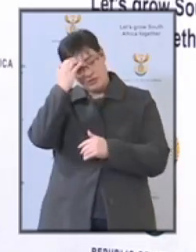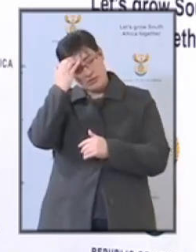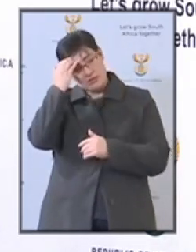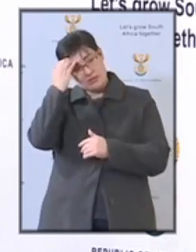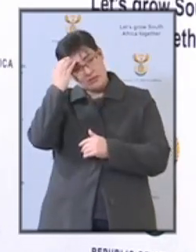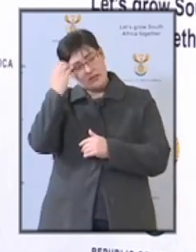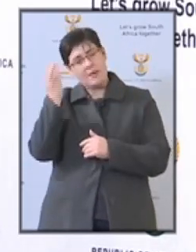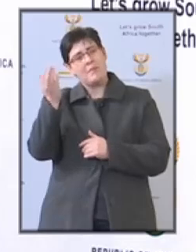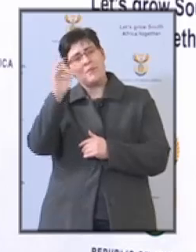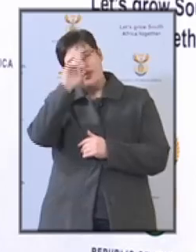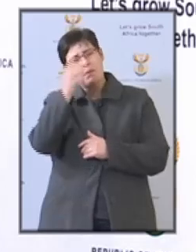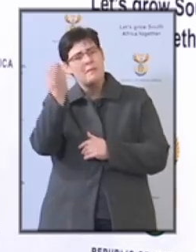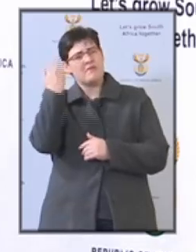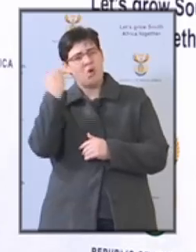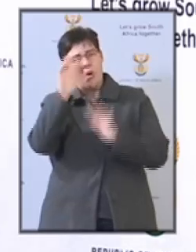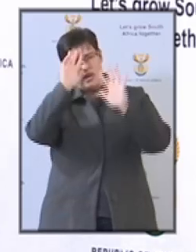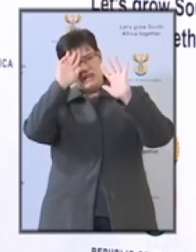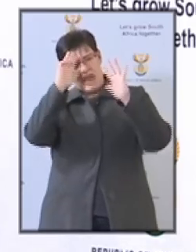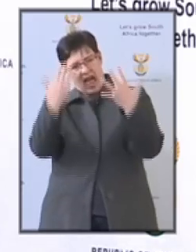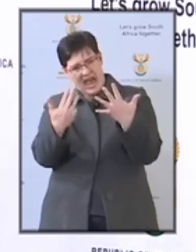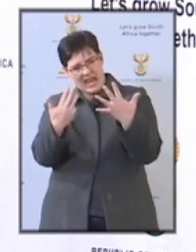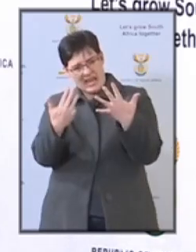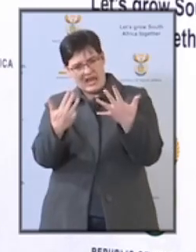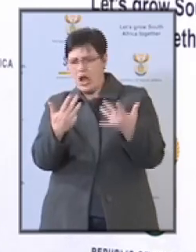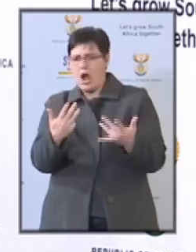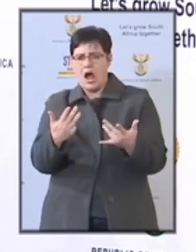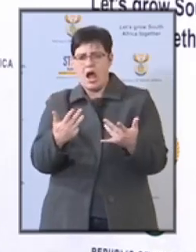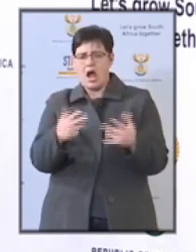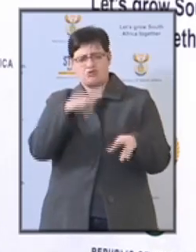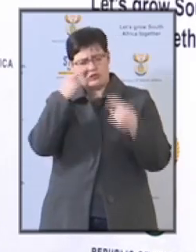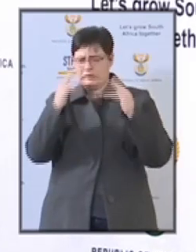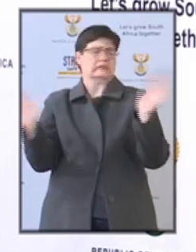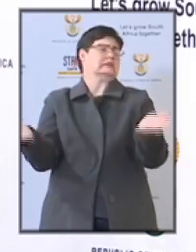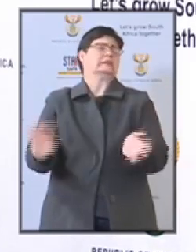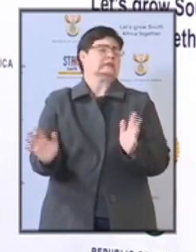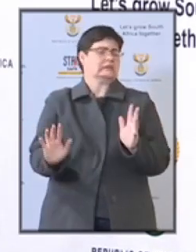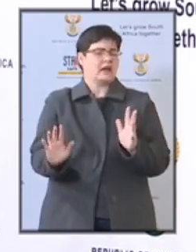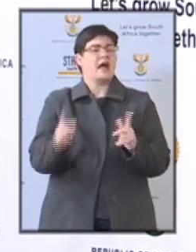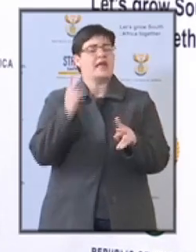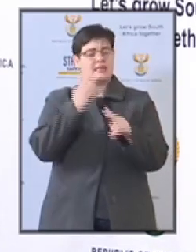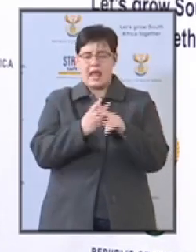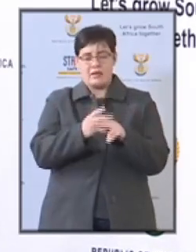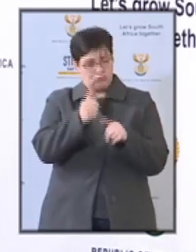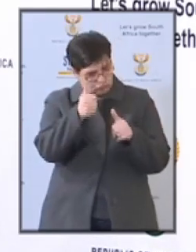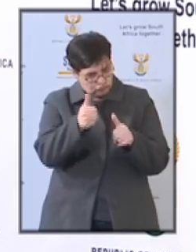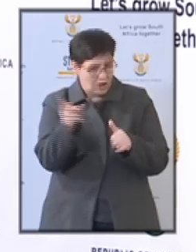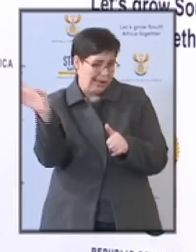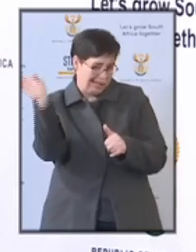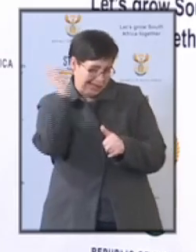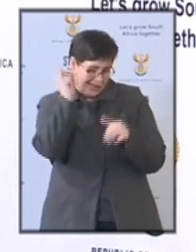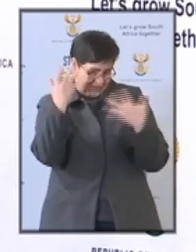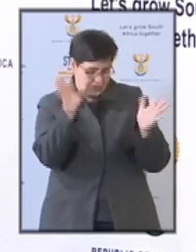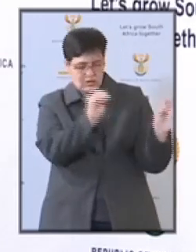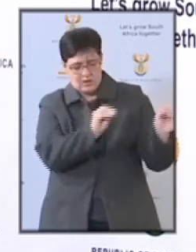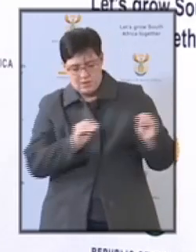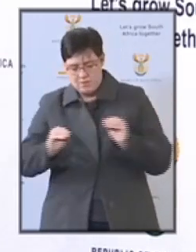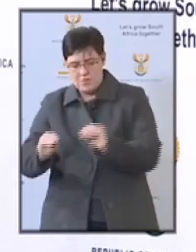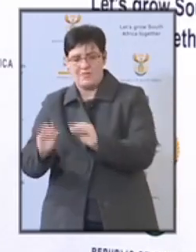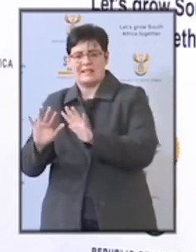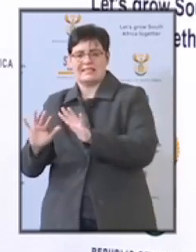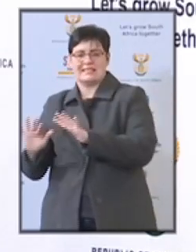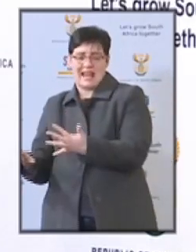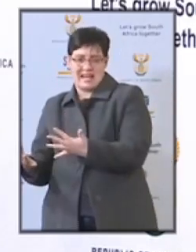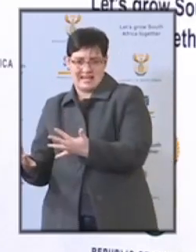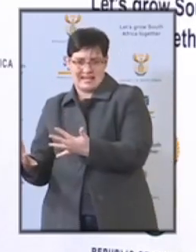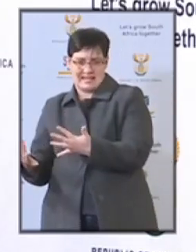us when the curfew was at 9 p.m. The curfew was moved to 10 p.m. specifically because of